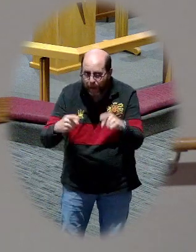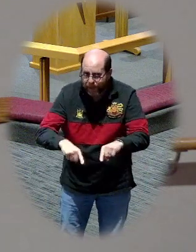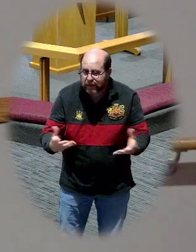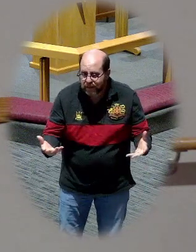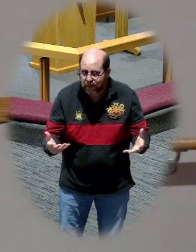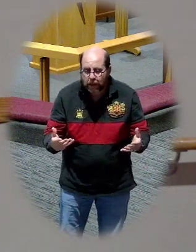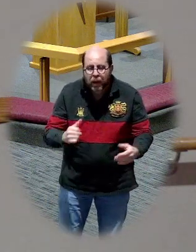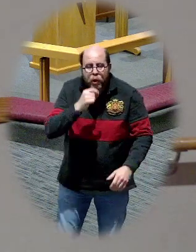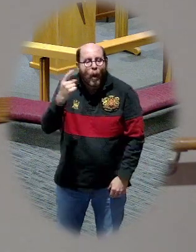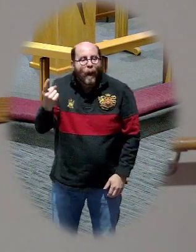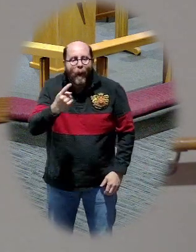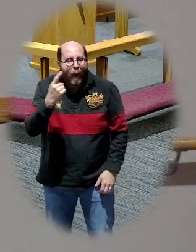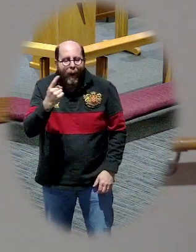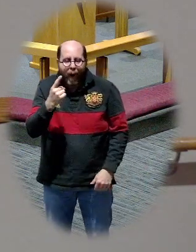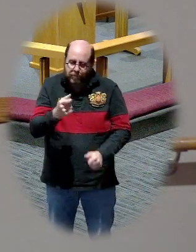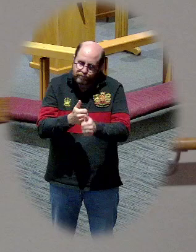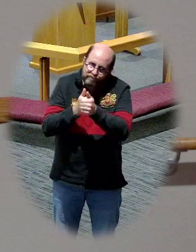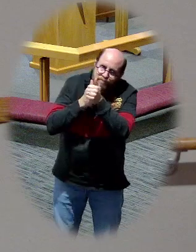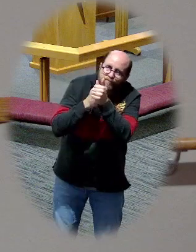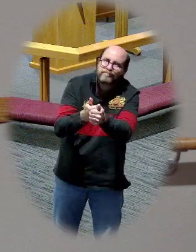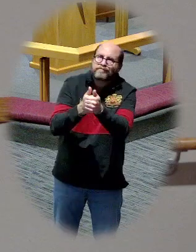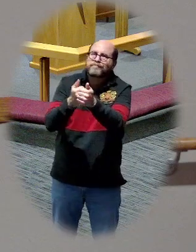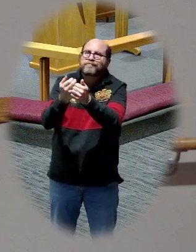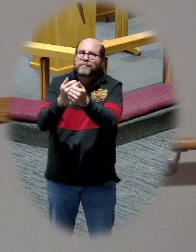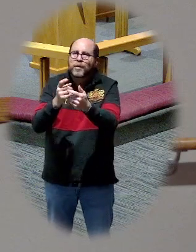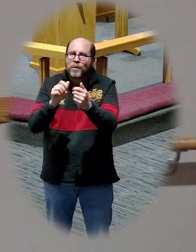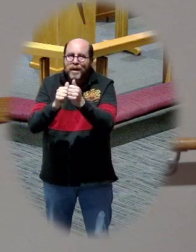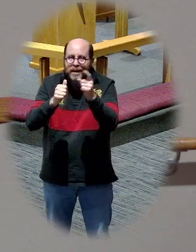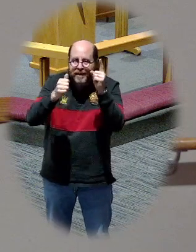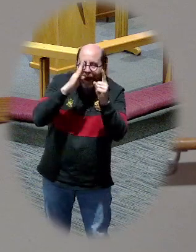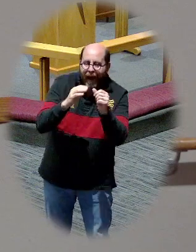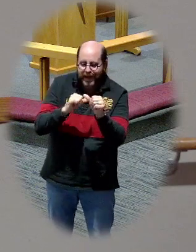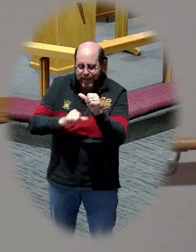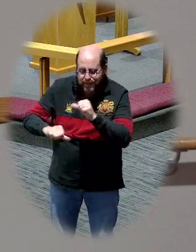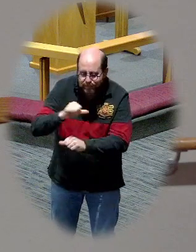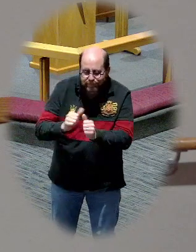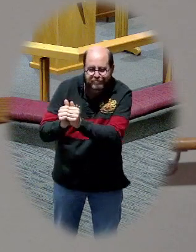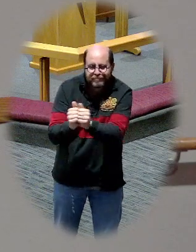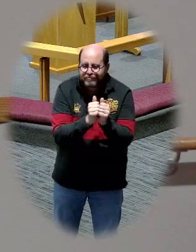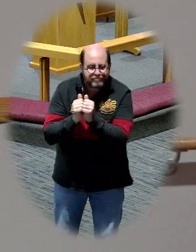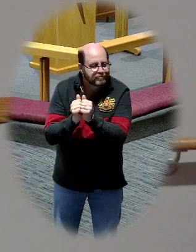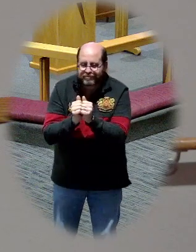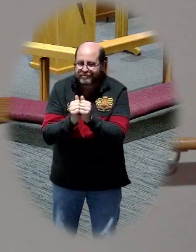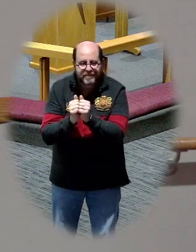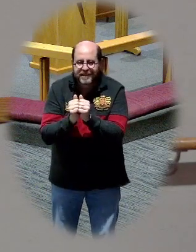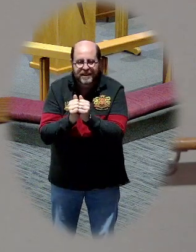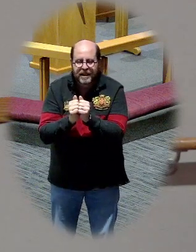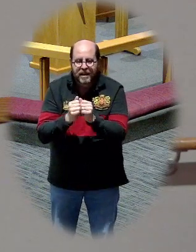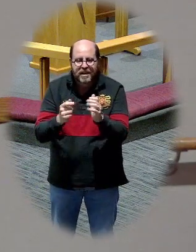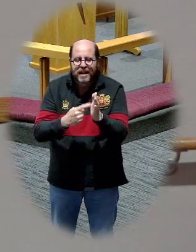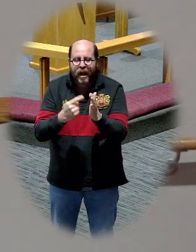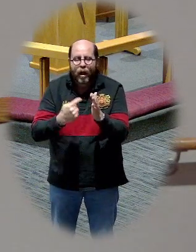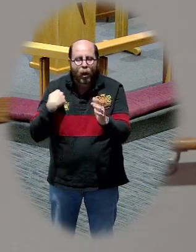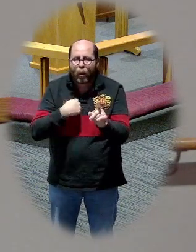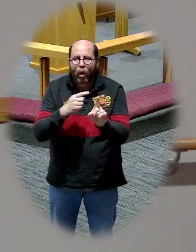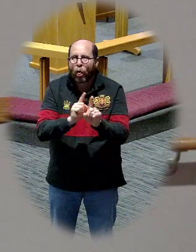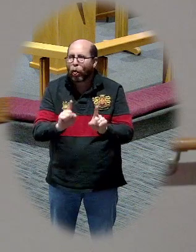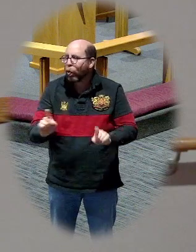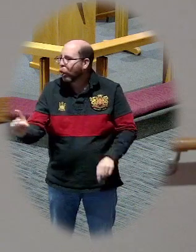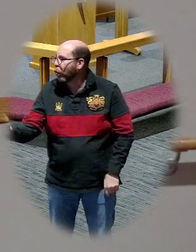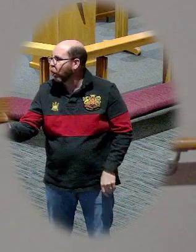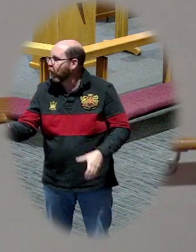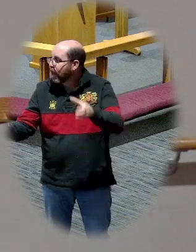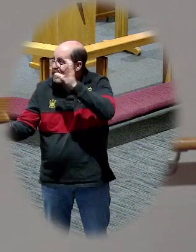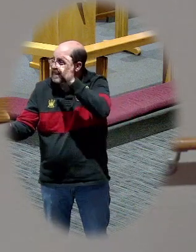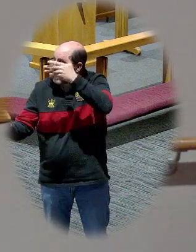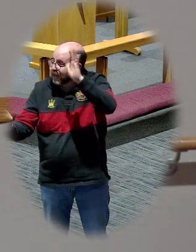We don't always walk in unity with one another. We lack the ability to seek first the kingdom of God as